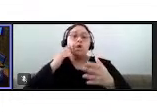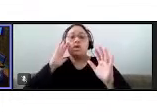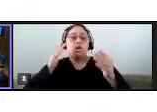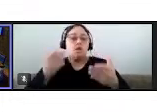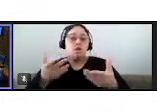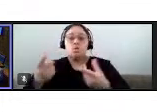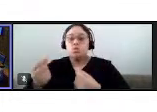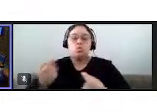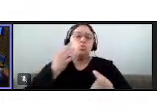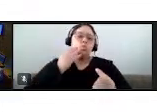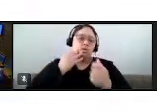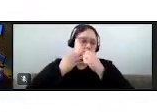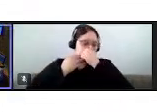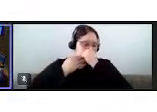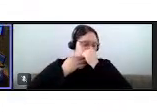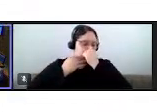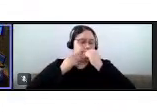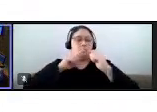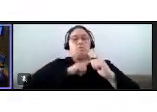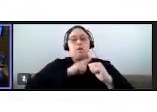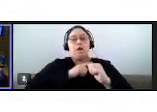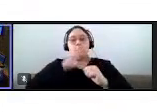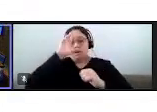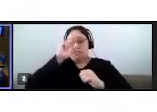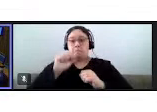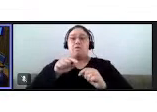to. Because also the